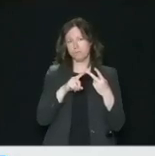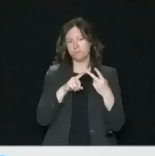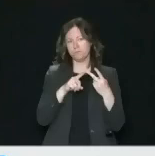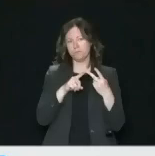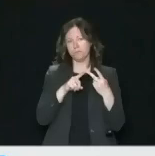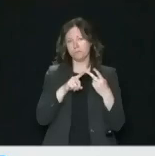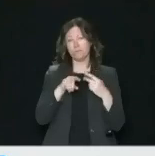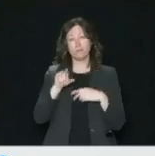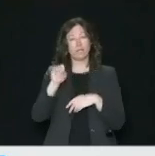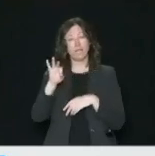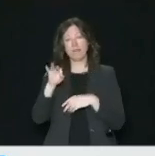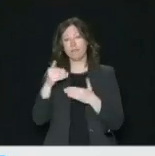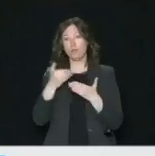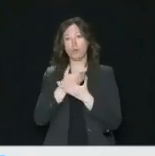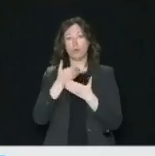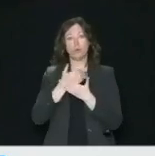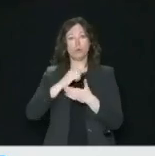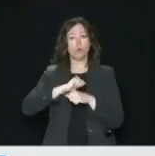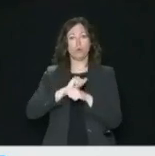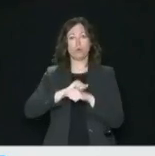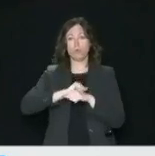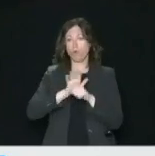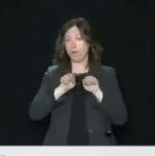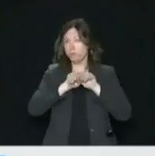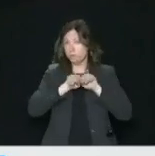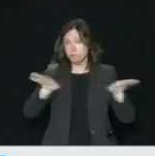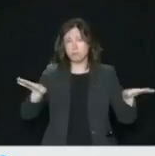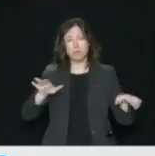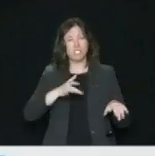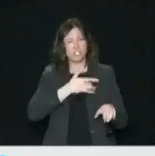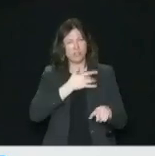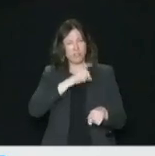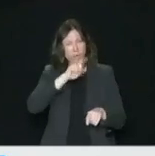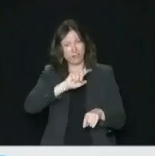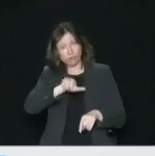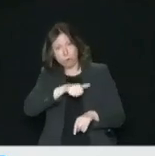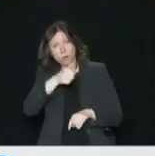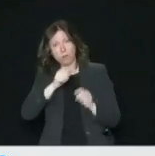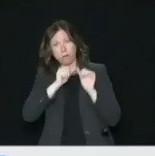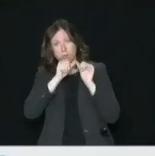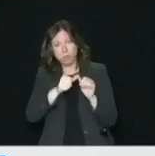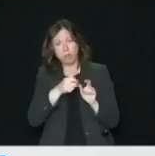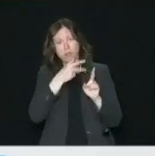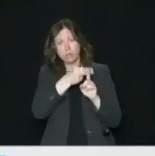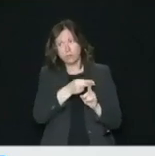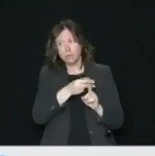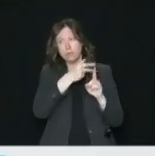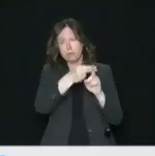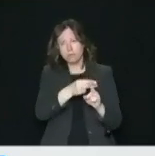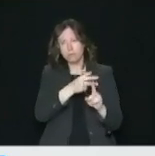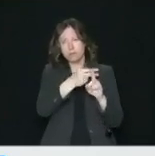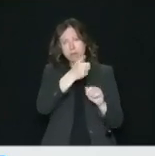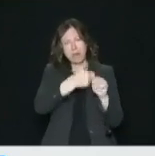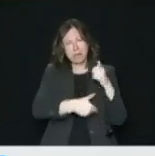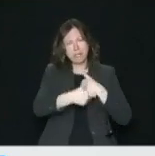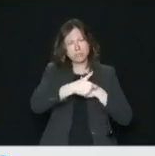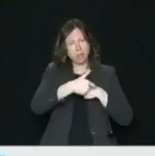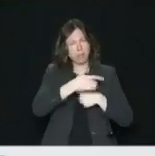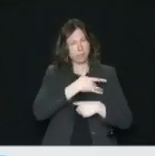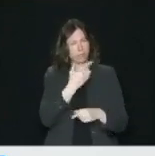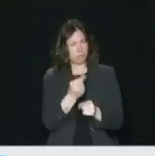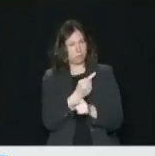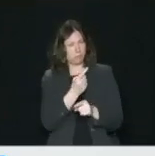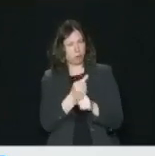road ahead. Thank you, Miigwech. Bon, merci. Normalement, on passerait aux questions. Thank you